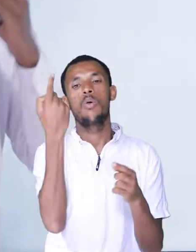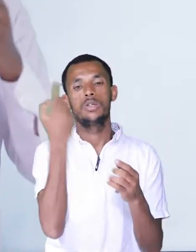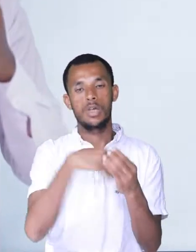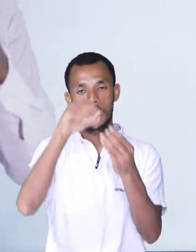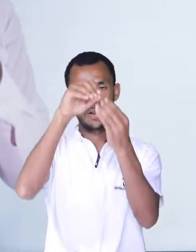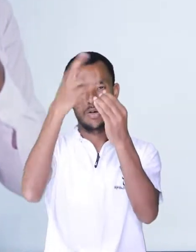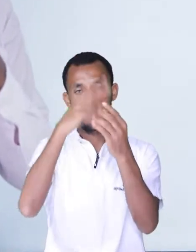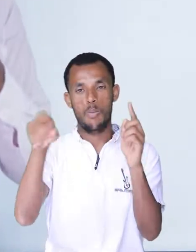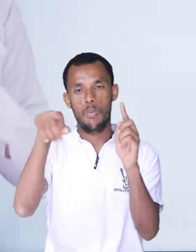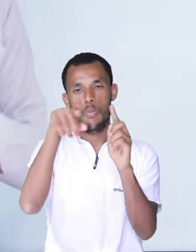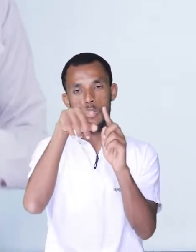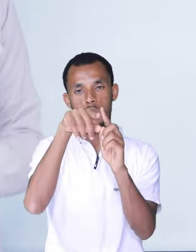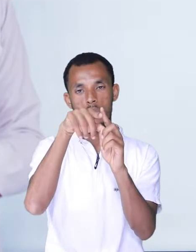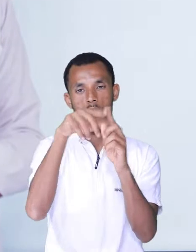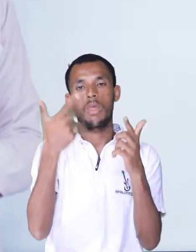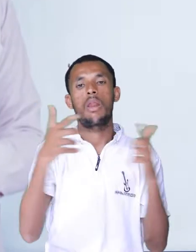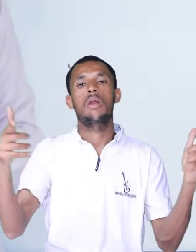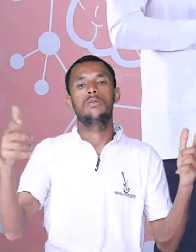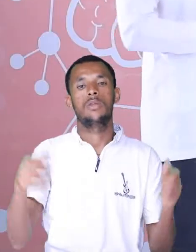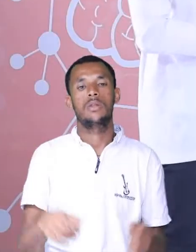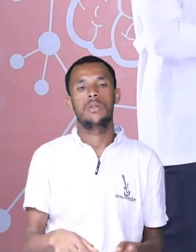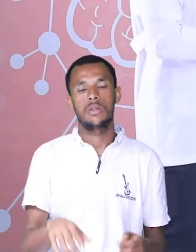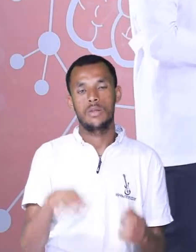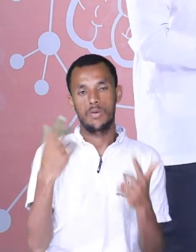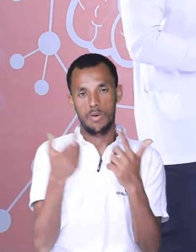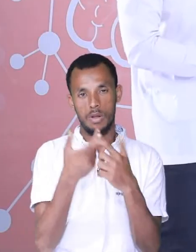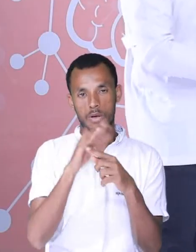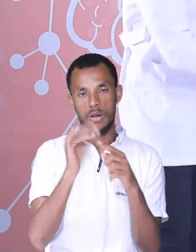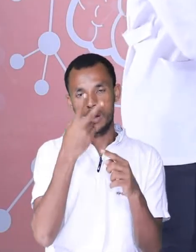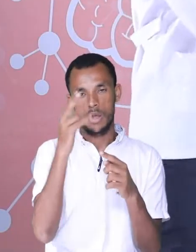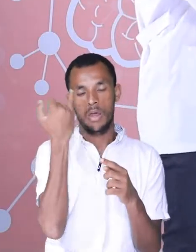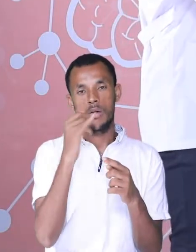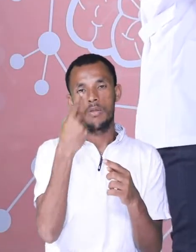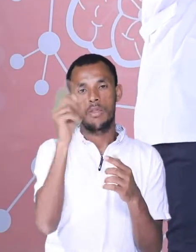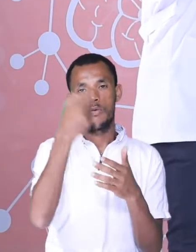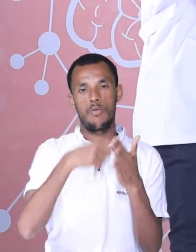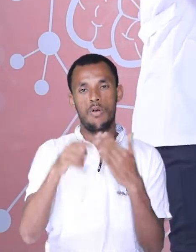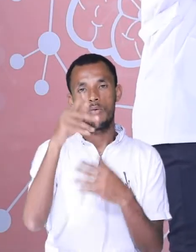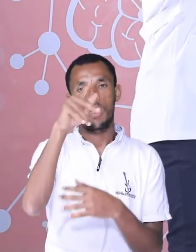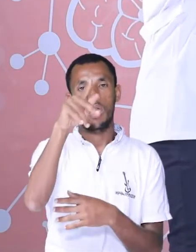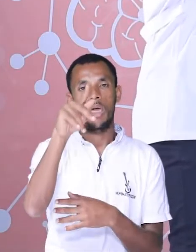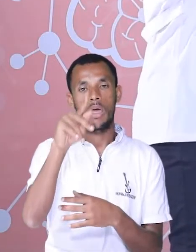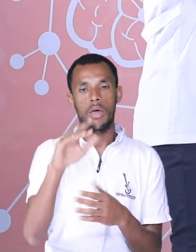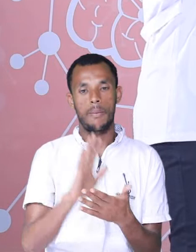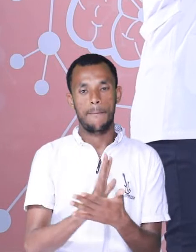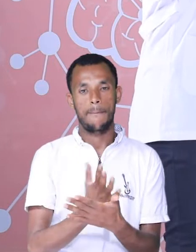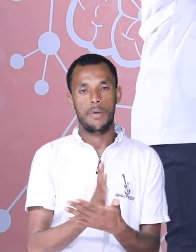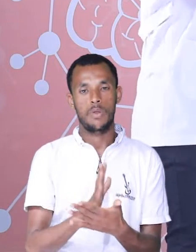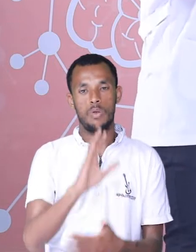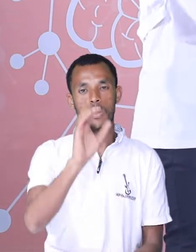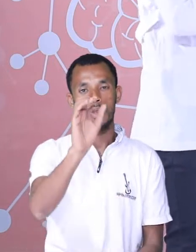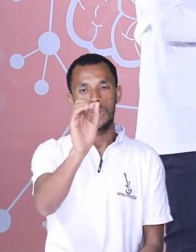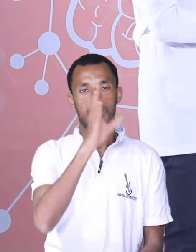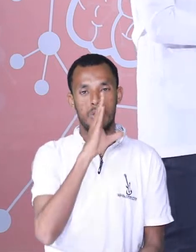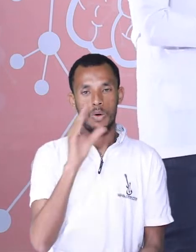increasing or positive enlargement. The second one, if the value of K is between